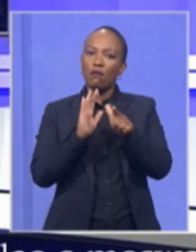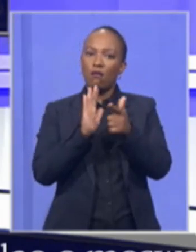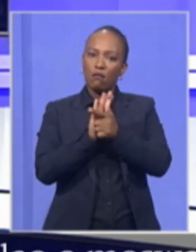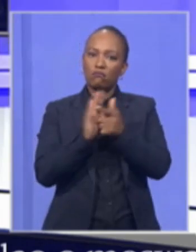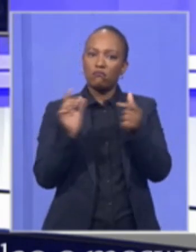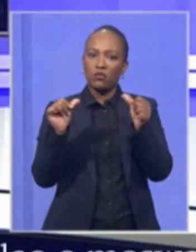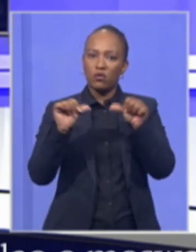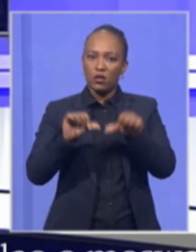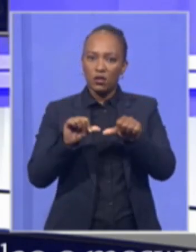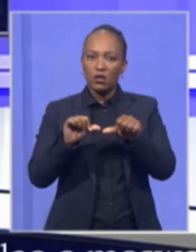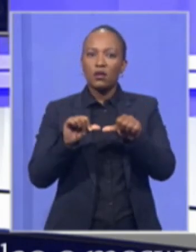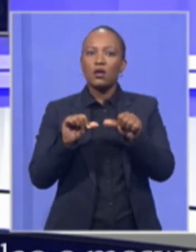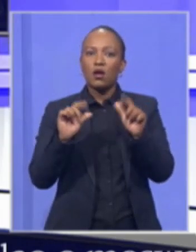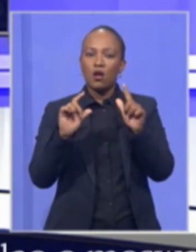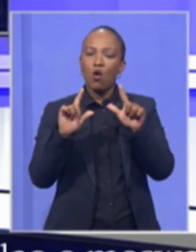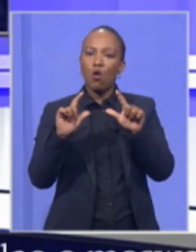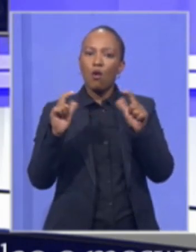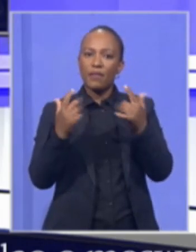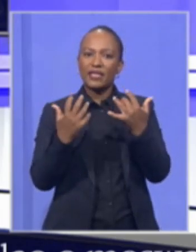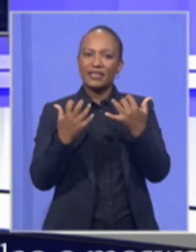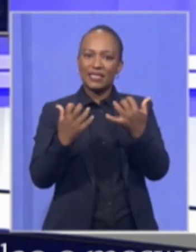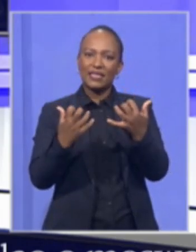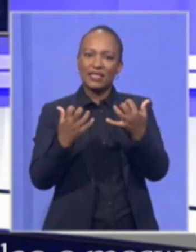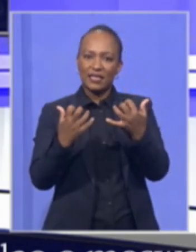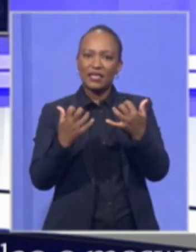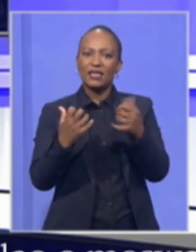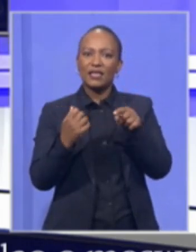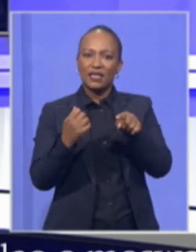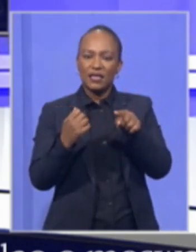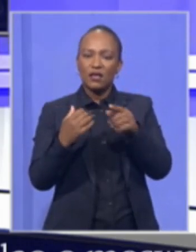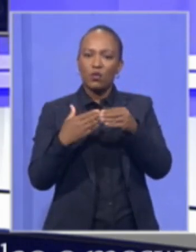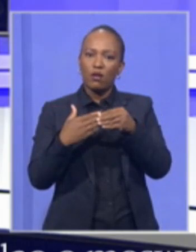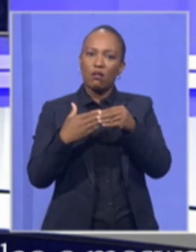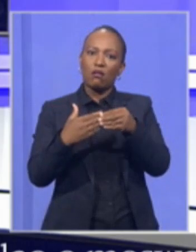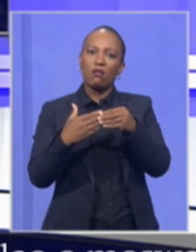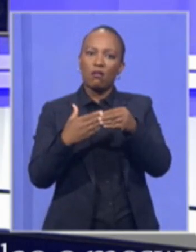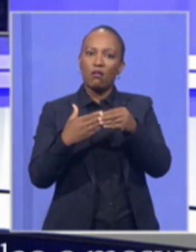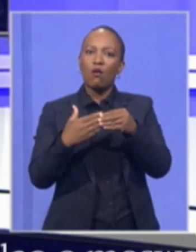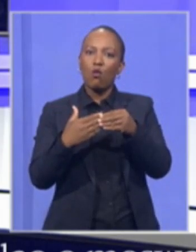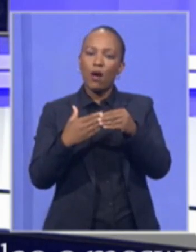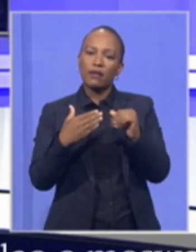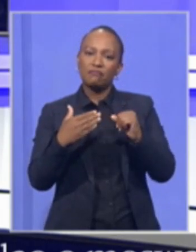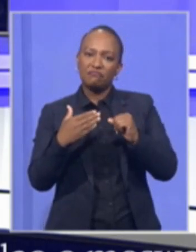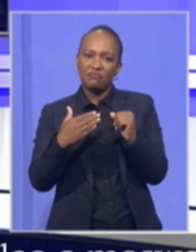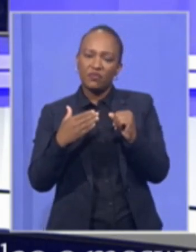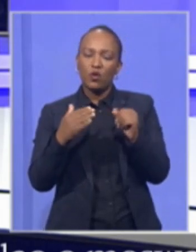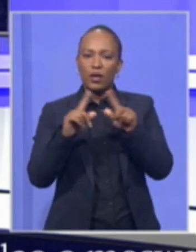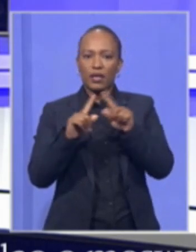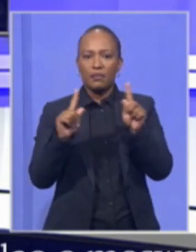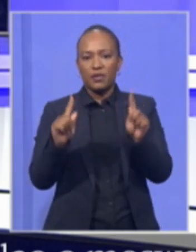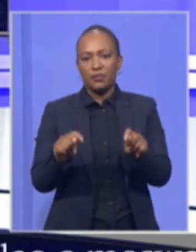ga komiti phetiši ya mokgatlo wa mebušo ya selegae ka Cape Town le hono.